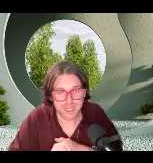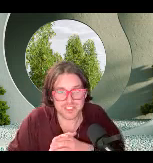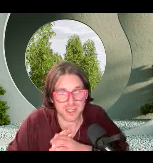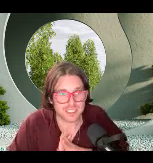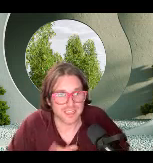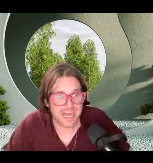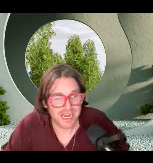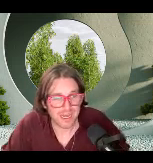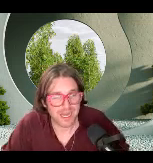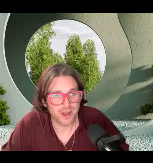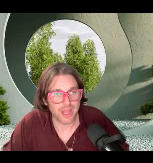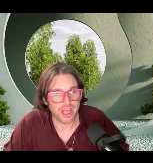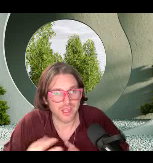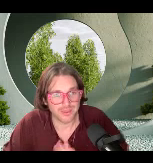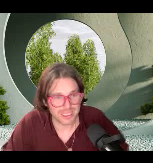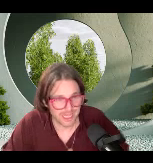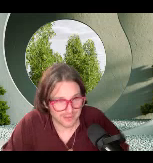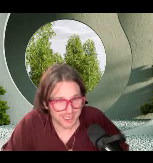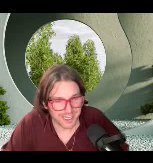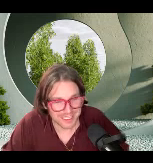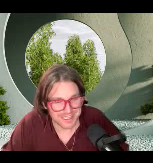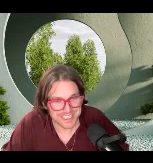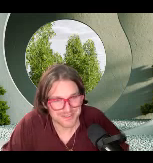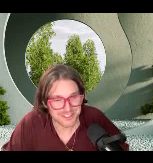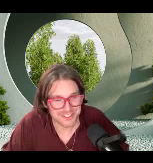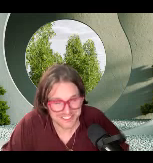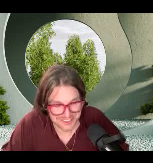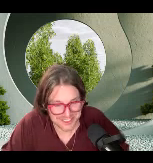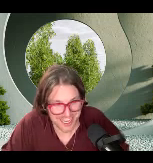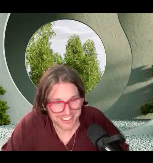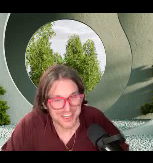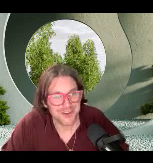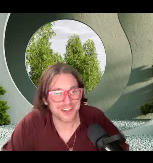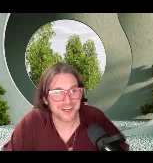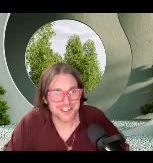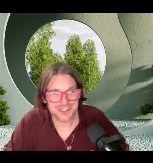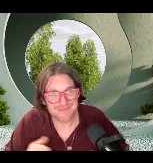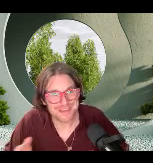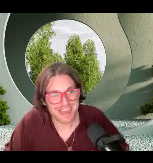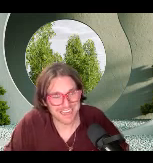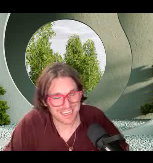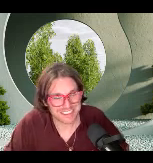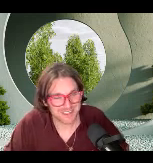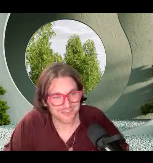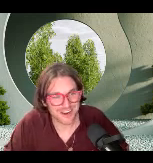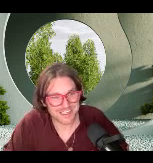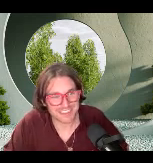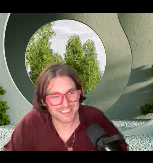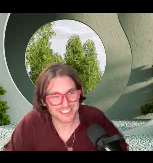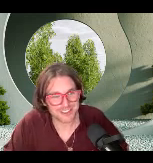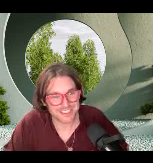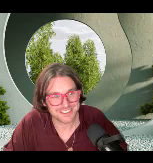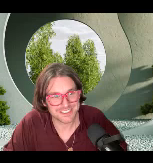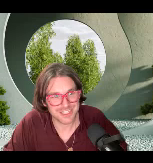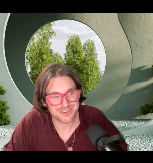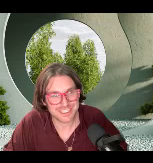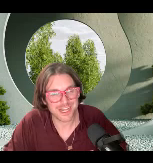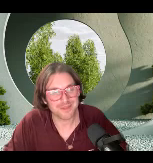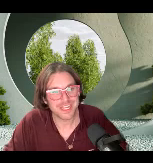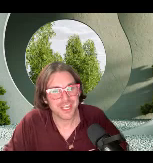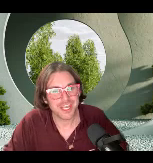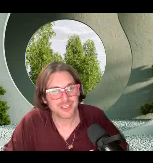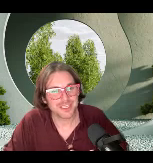Now, we talked a lot about UDL in this first little chunk. We encourage you to come back next month for our next little instance